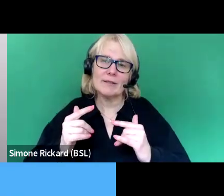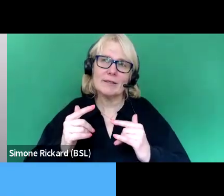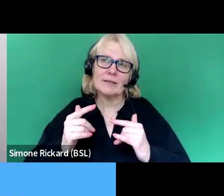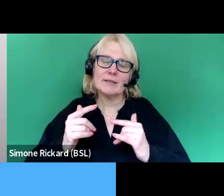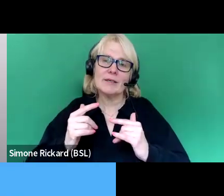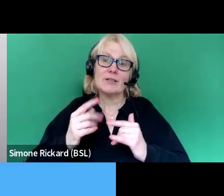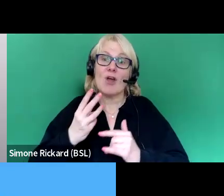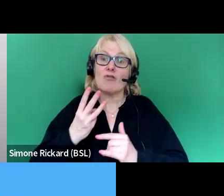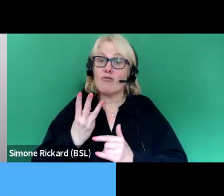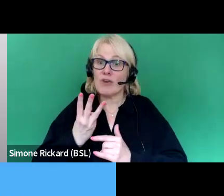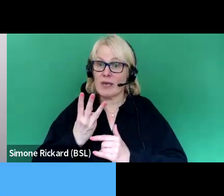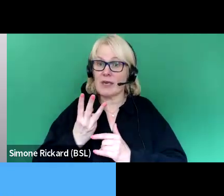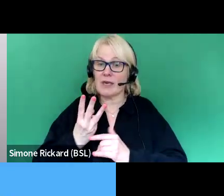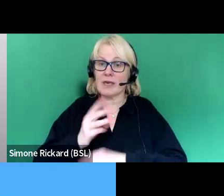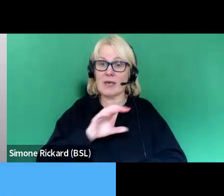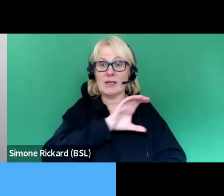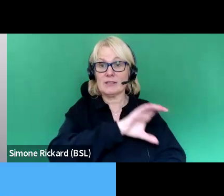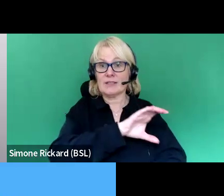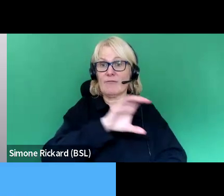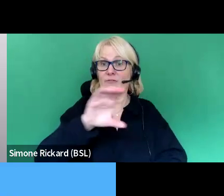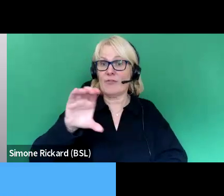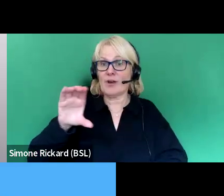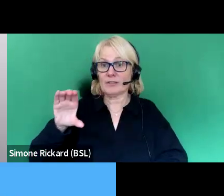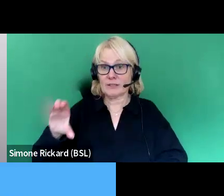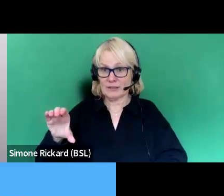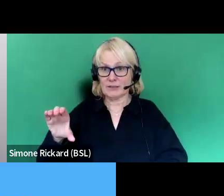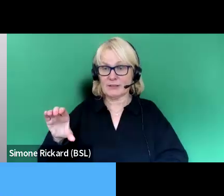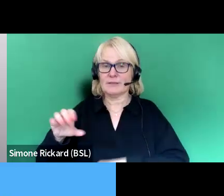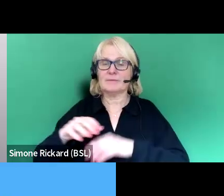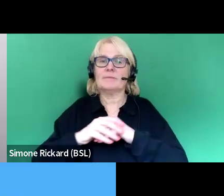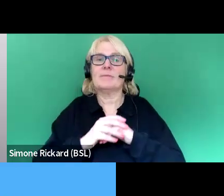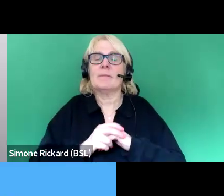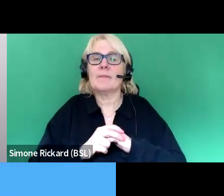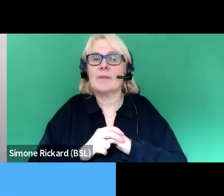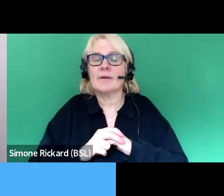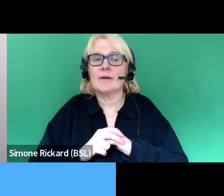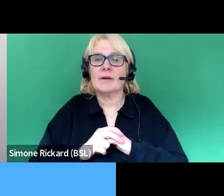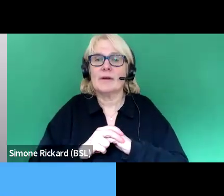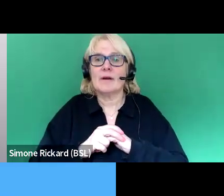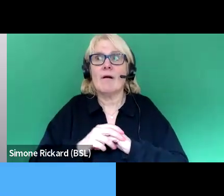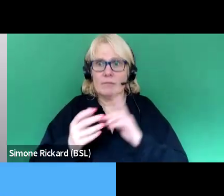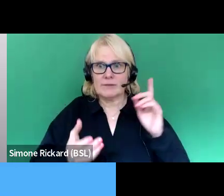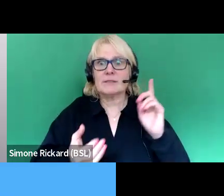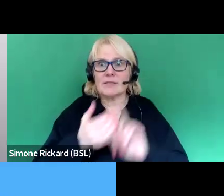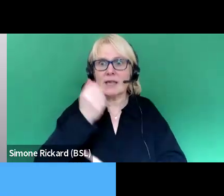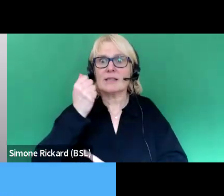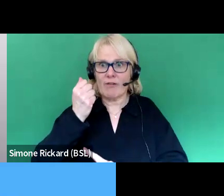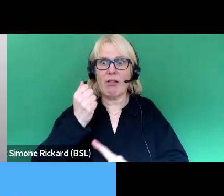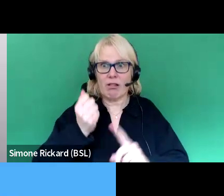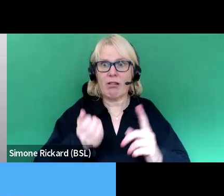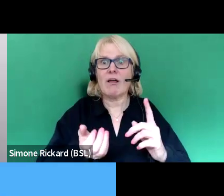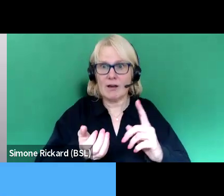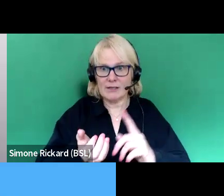3 different divisions within the company, and he was really successful at each of